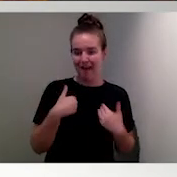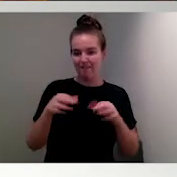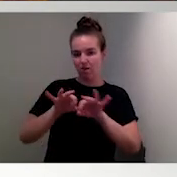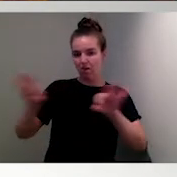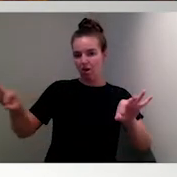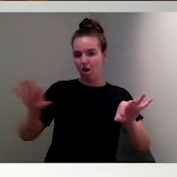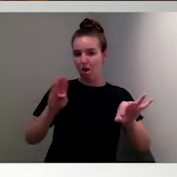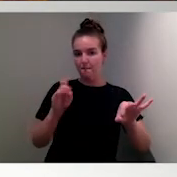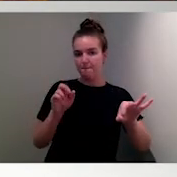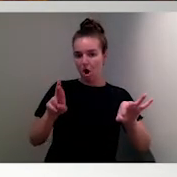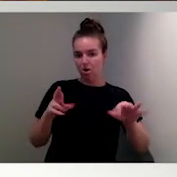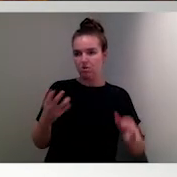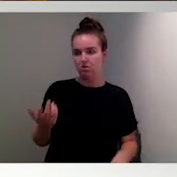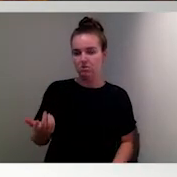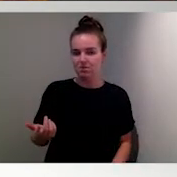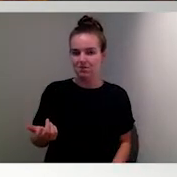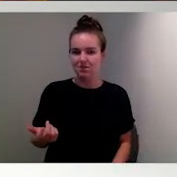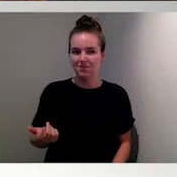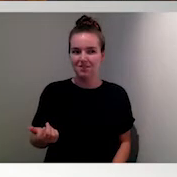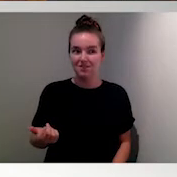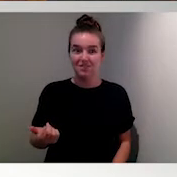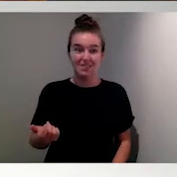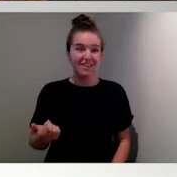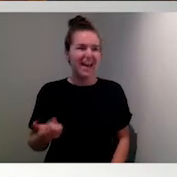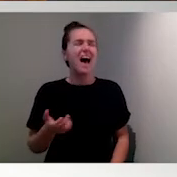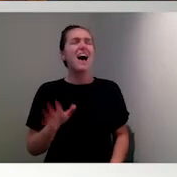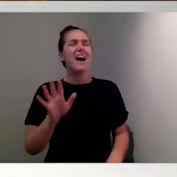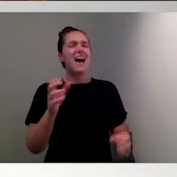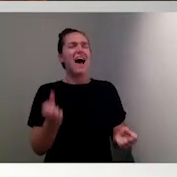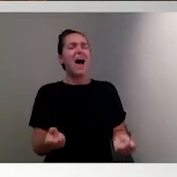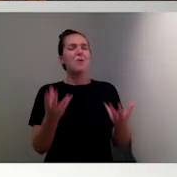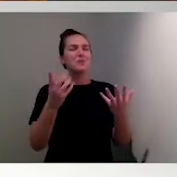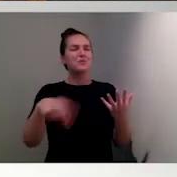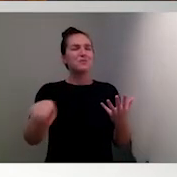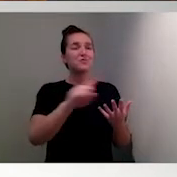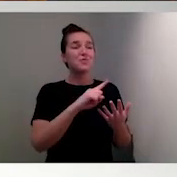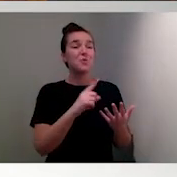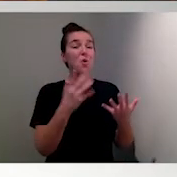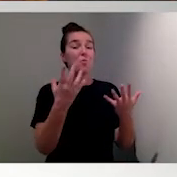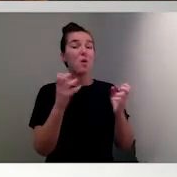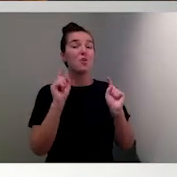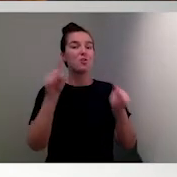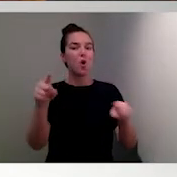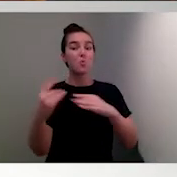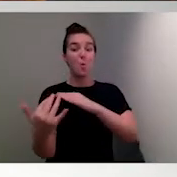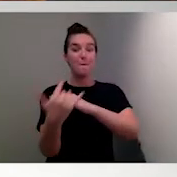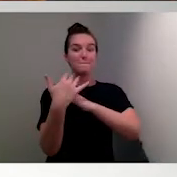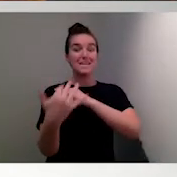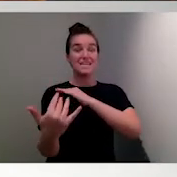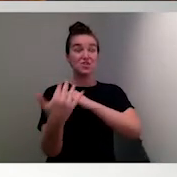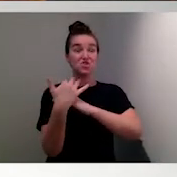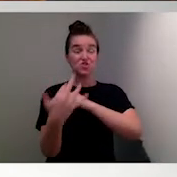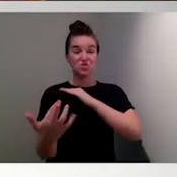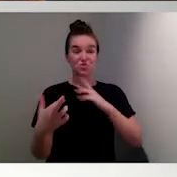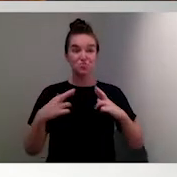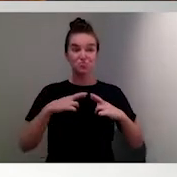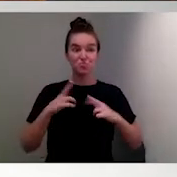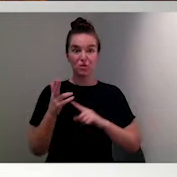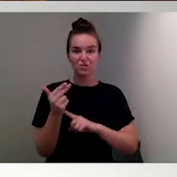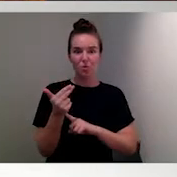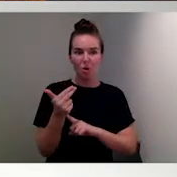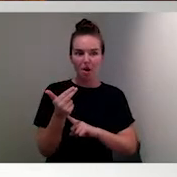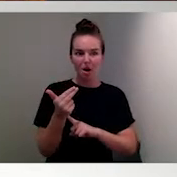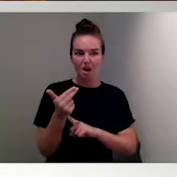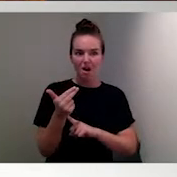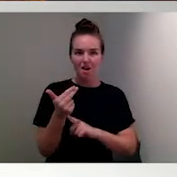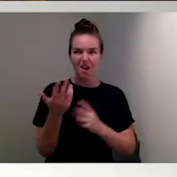room? Yeah, I didn't raise my hand either. If I go to a resort, I want to be able to explore. I want to be